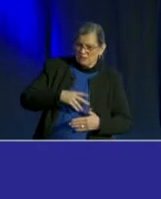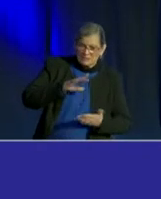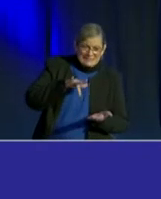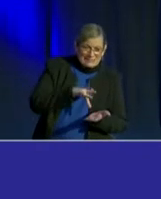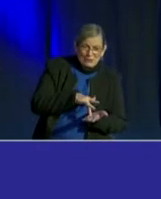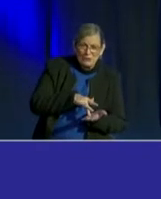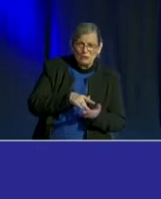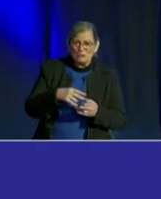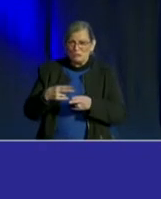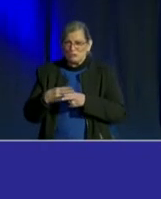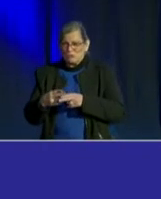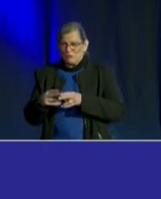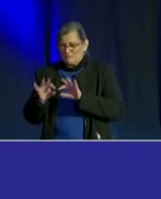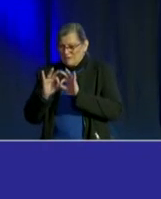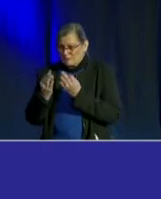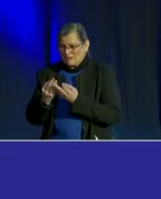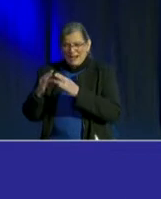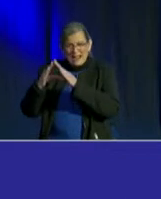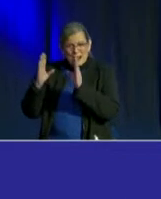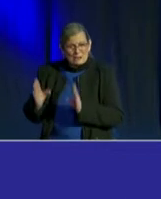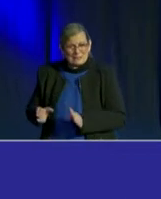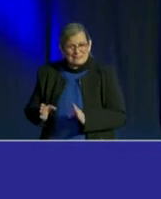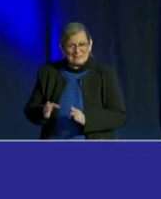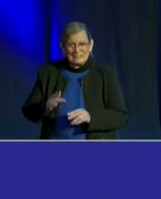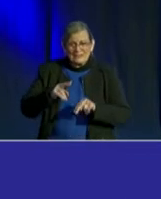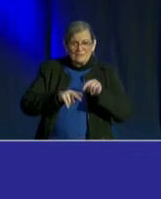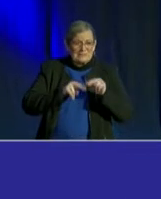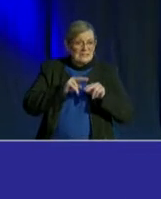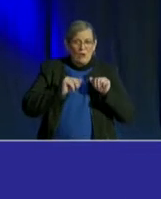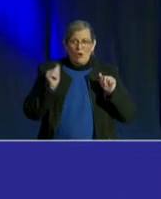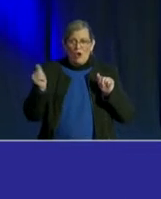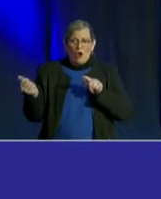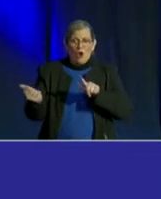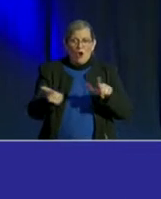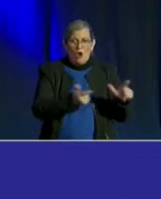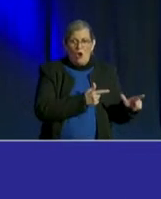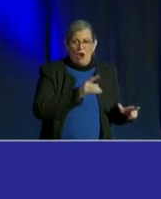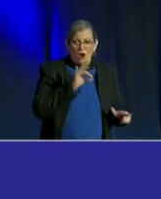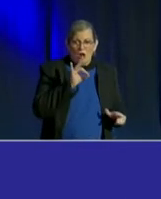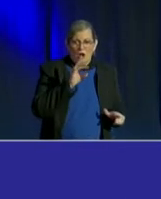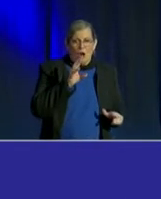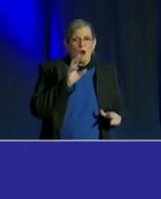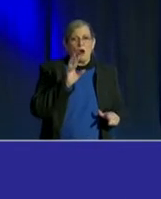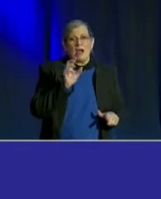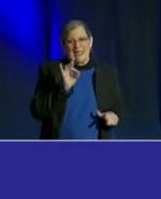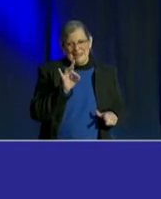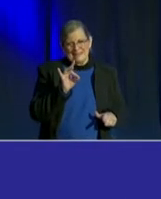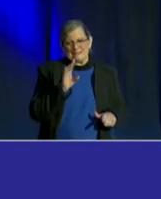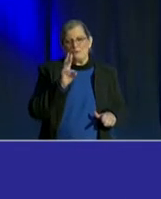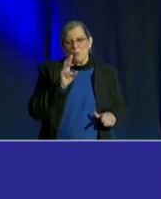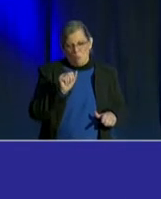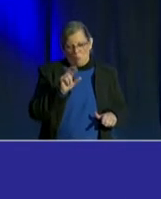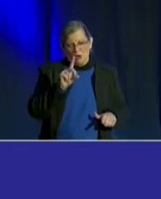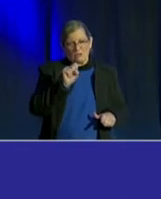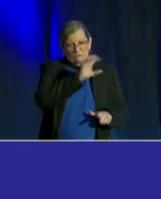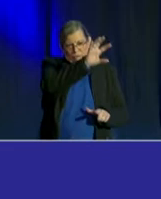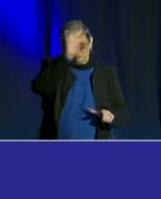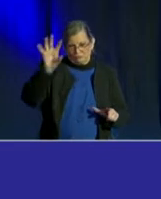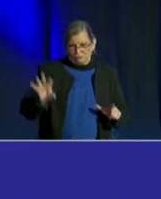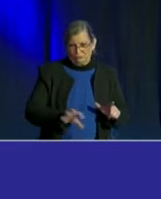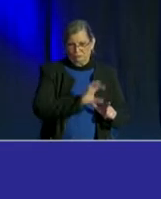family housing facilities in all 8 wards that are assets to the community and things that we can all be proud